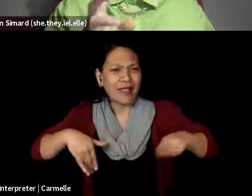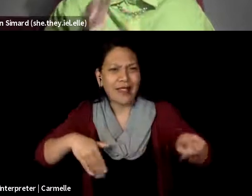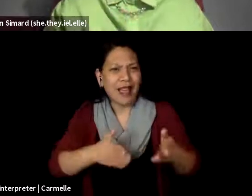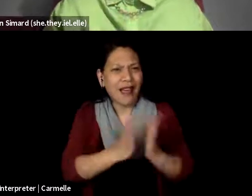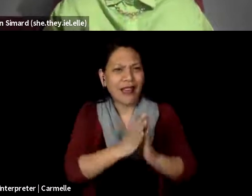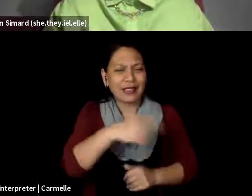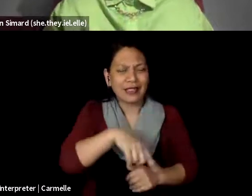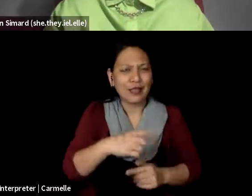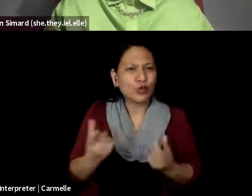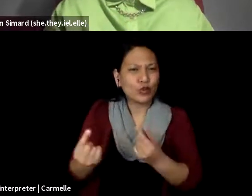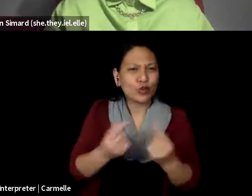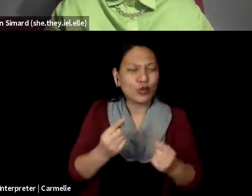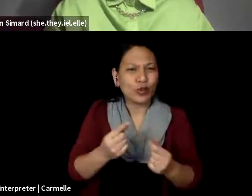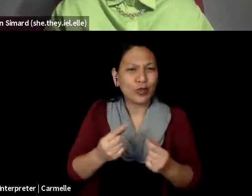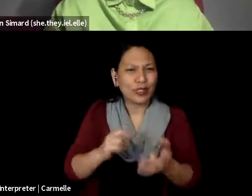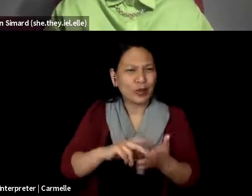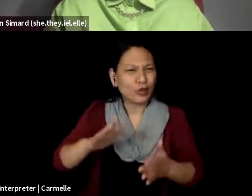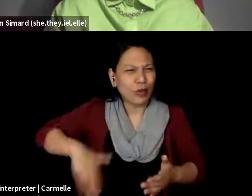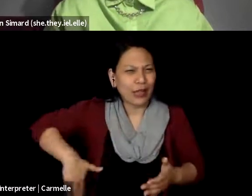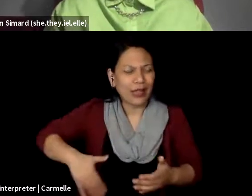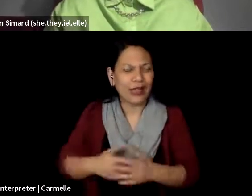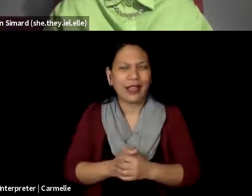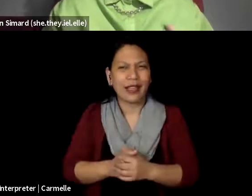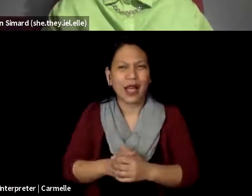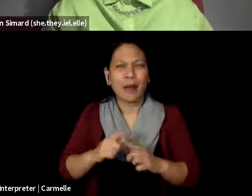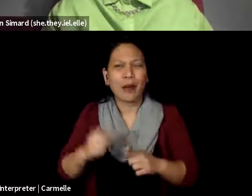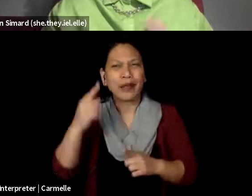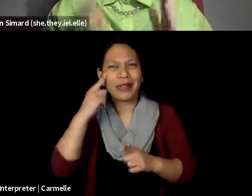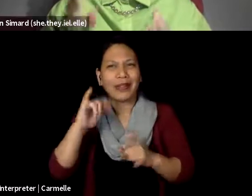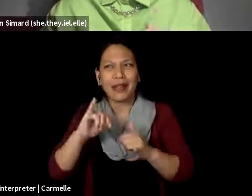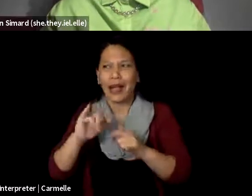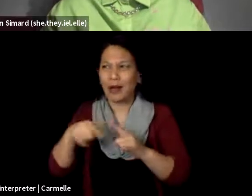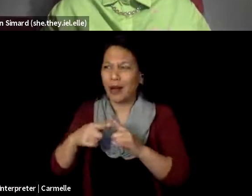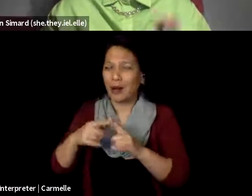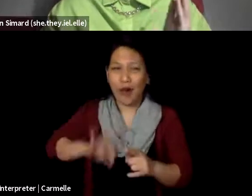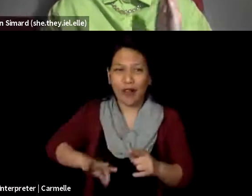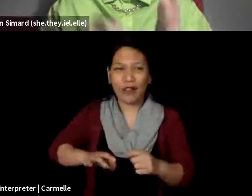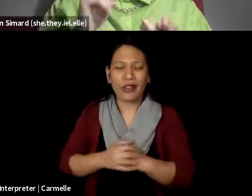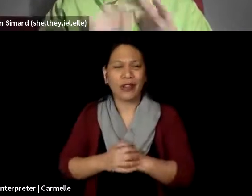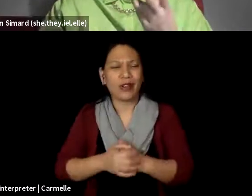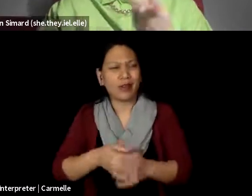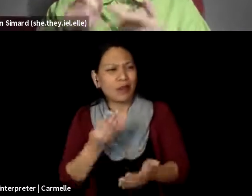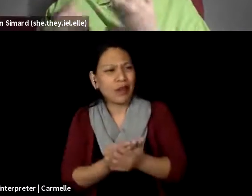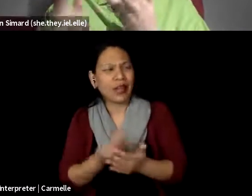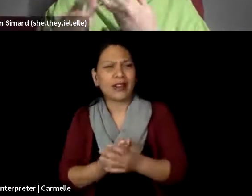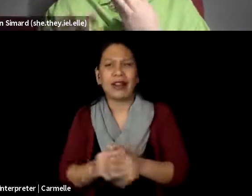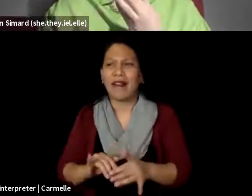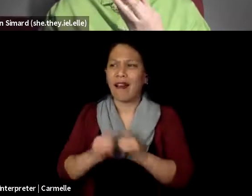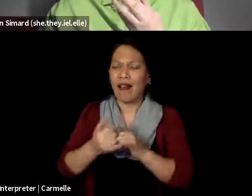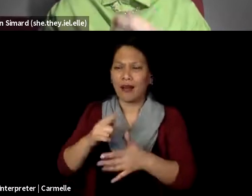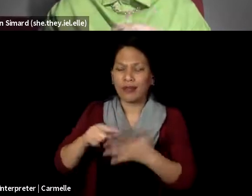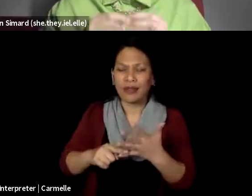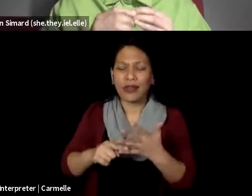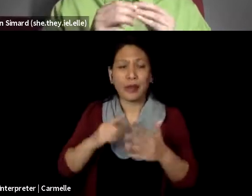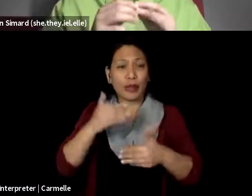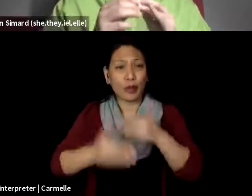thinking about money in relationship to time and how really the formatting of like creation, workshop,